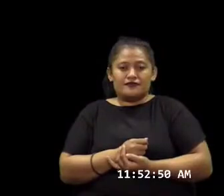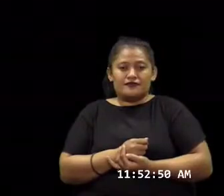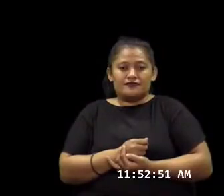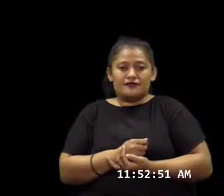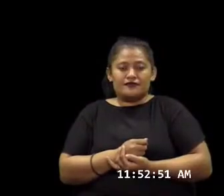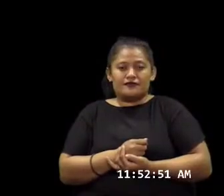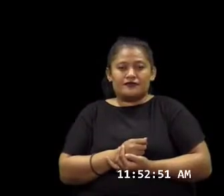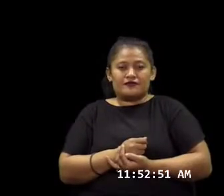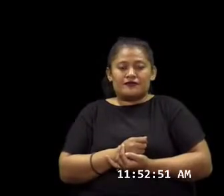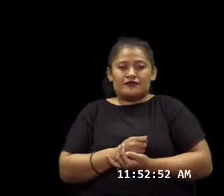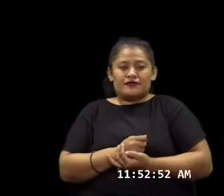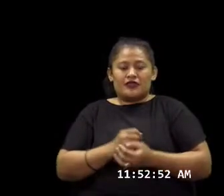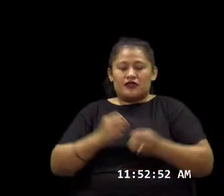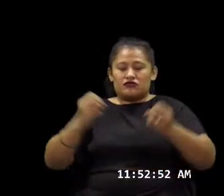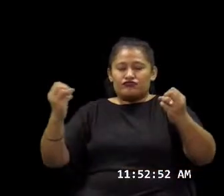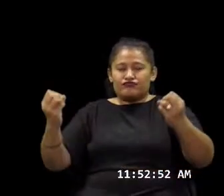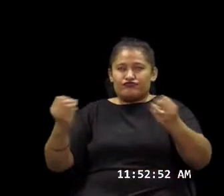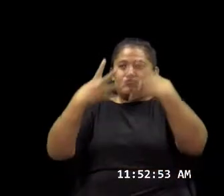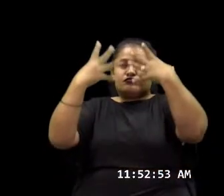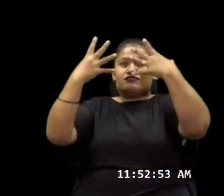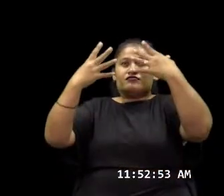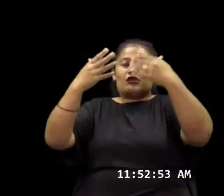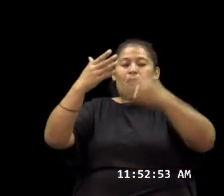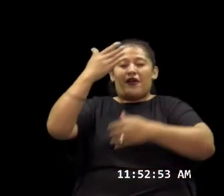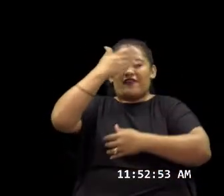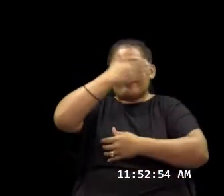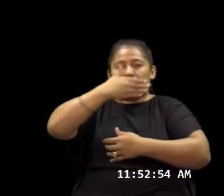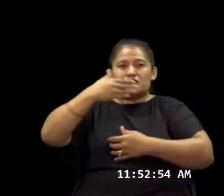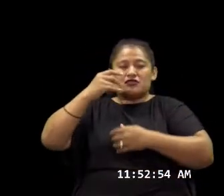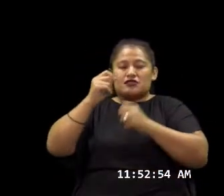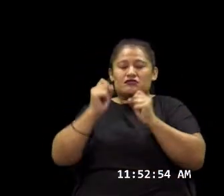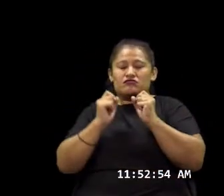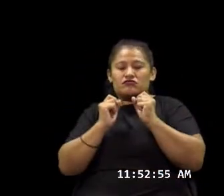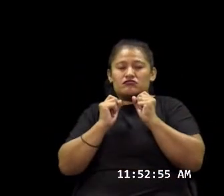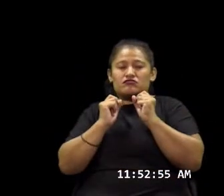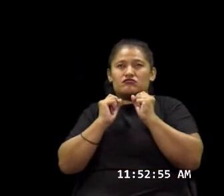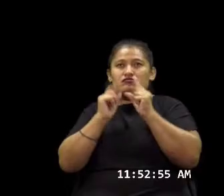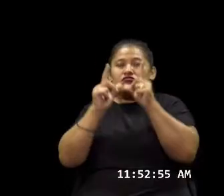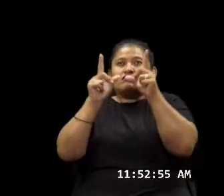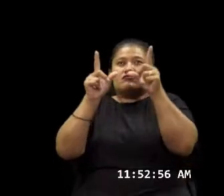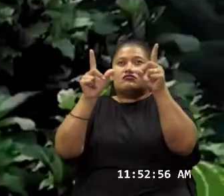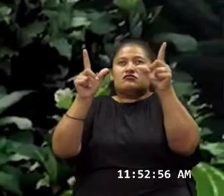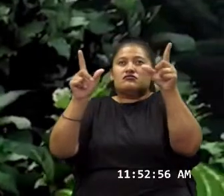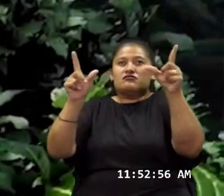They danced over my face while I gradually woke up.